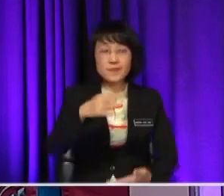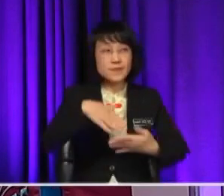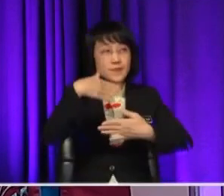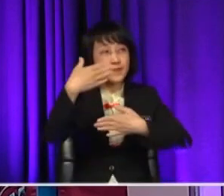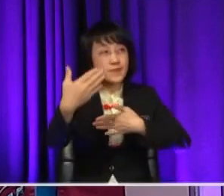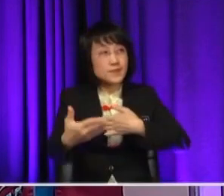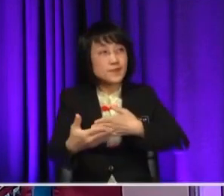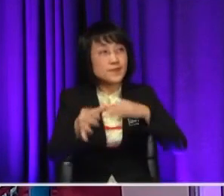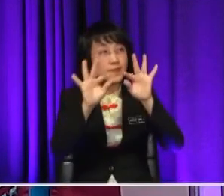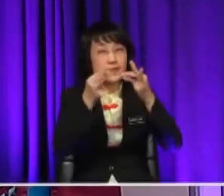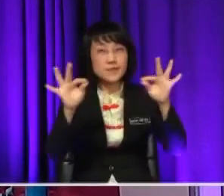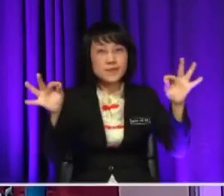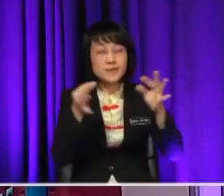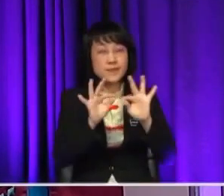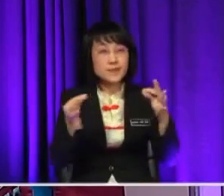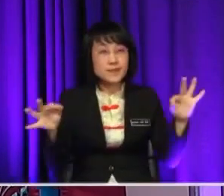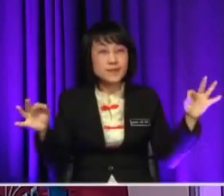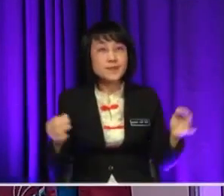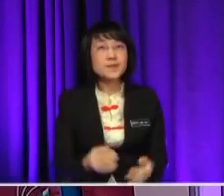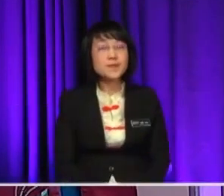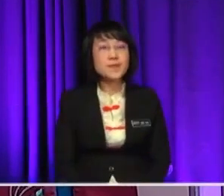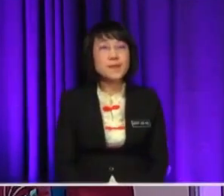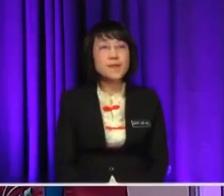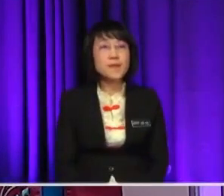stanzas. Okay. Who